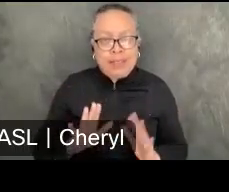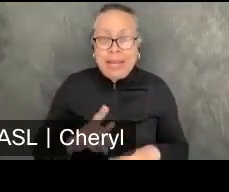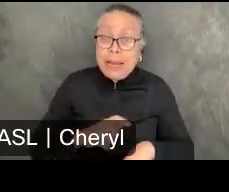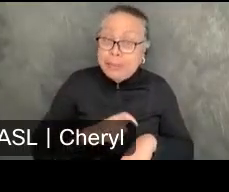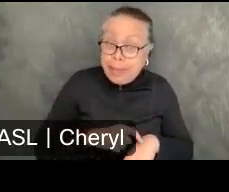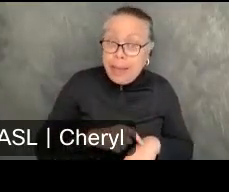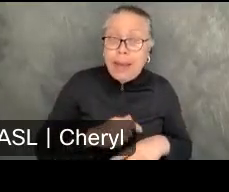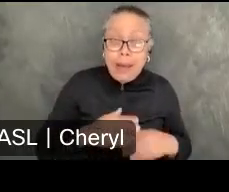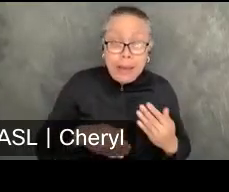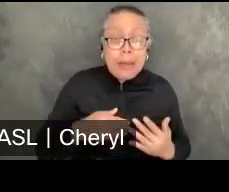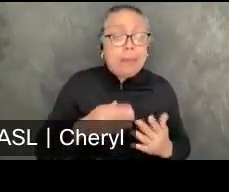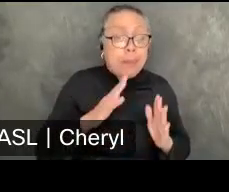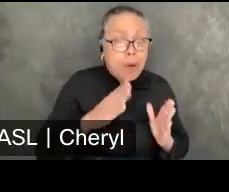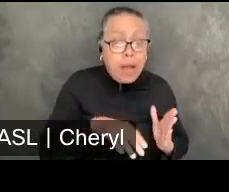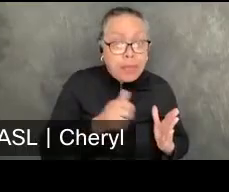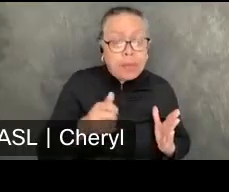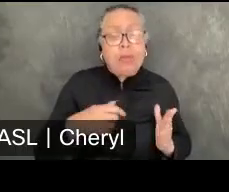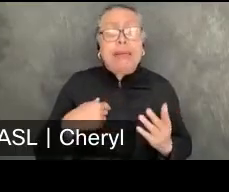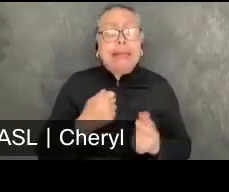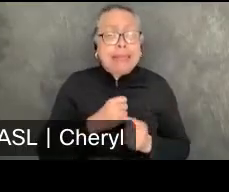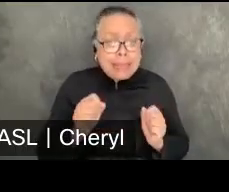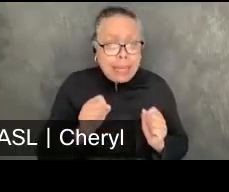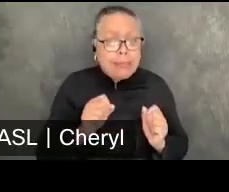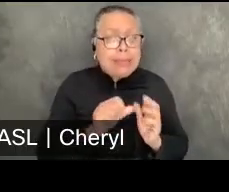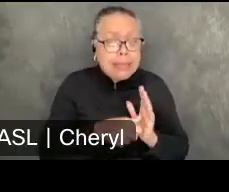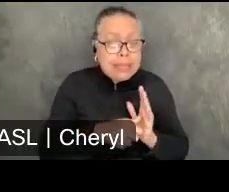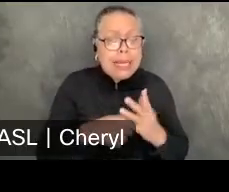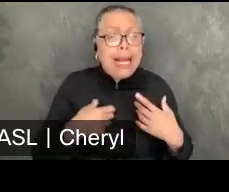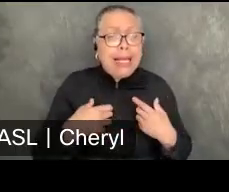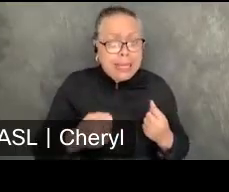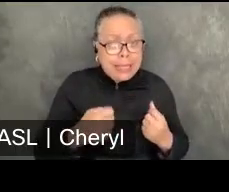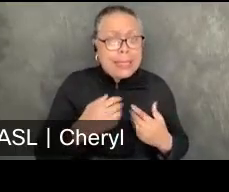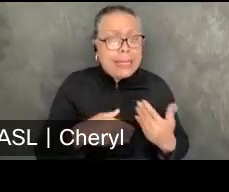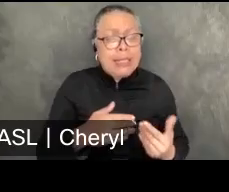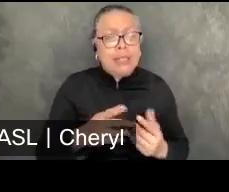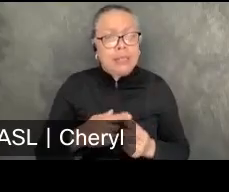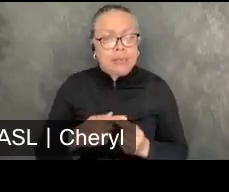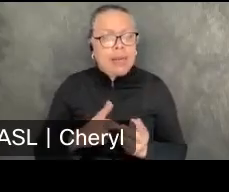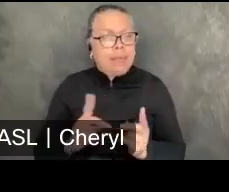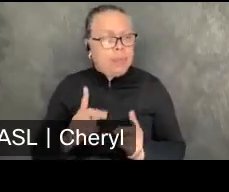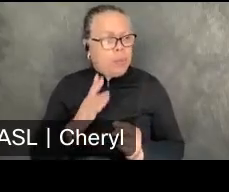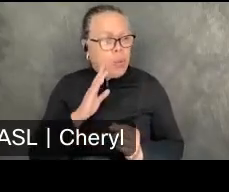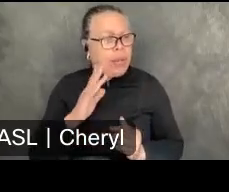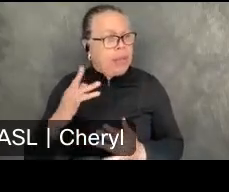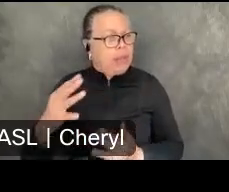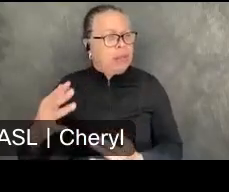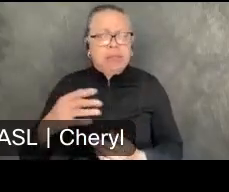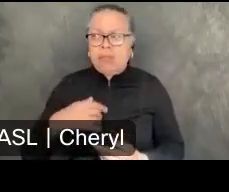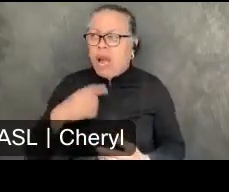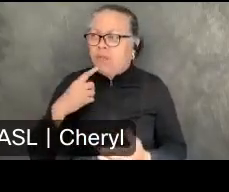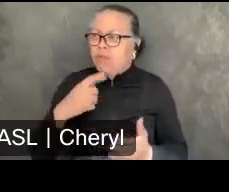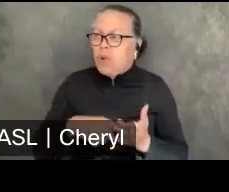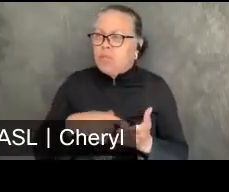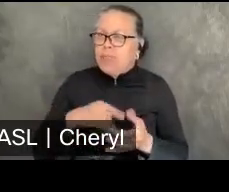healing, a person may actively ask, you know, I've noticed these patterns in my